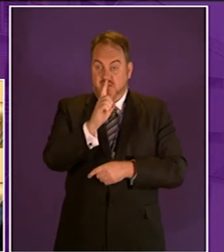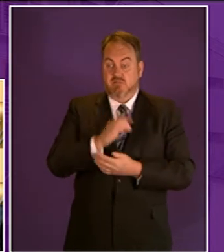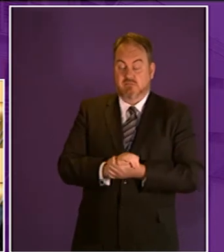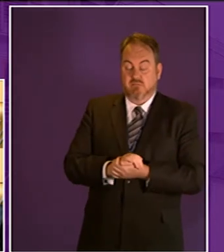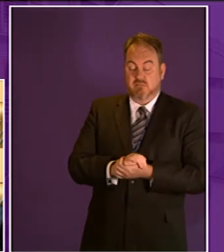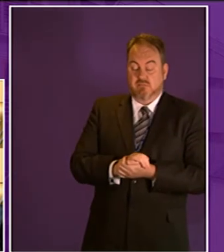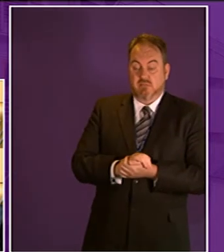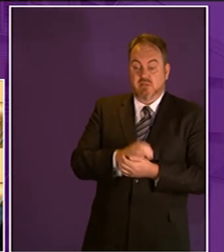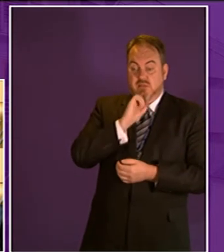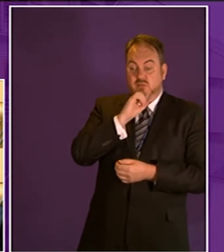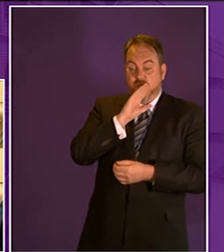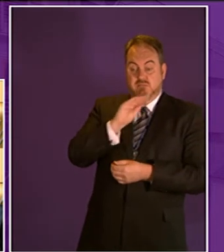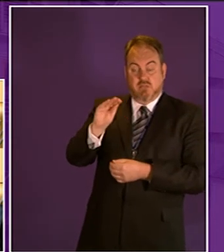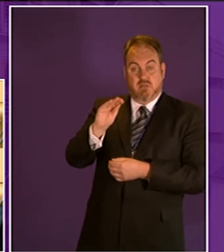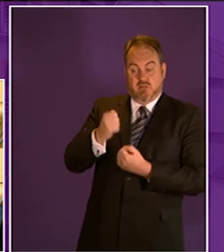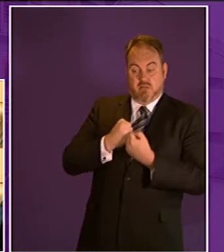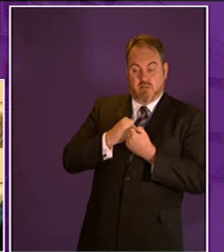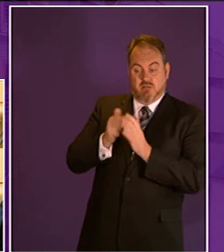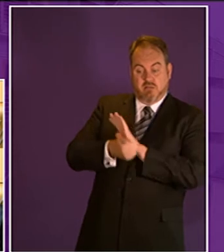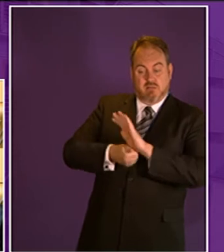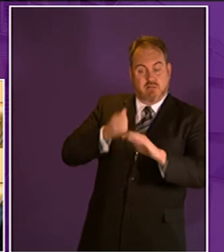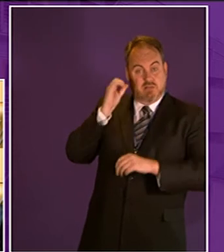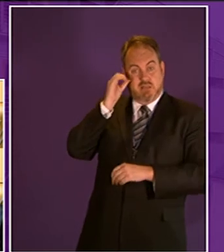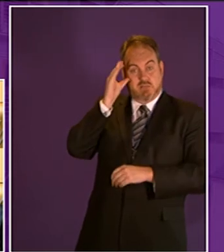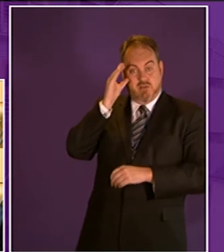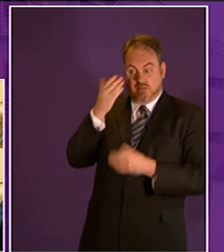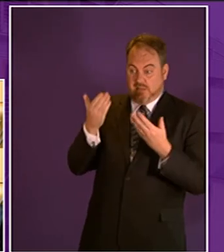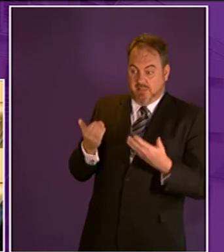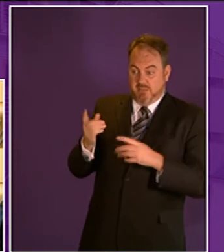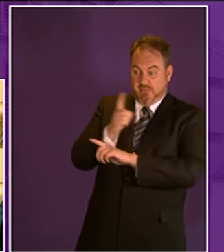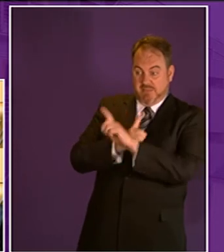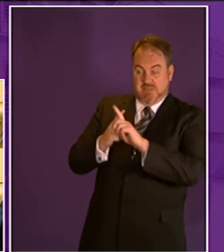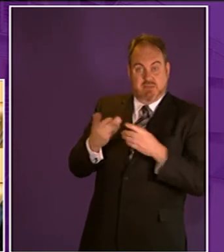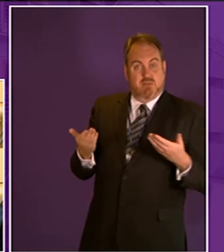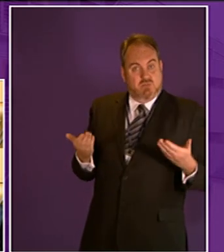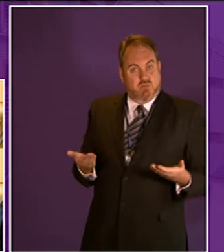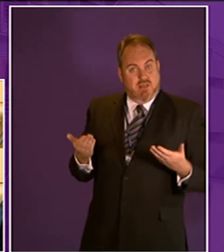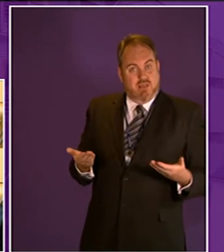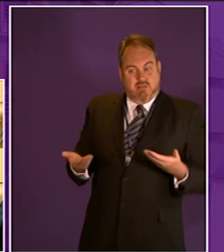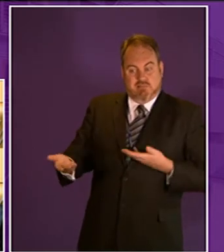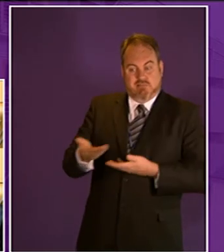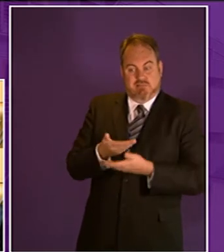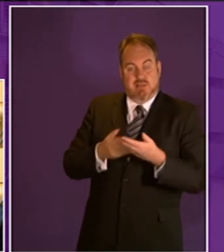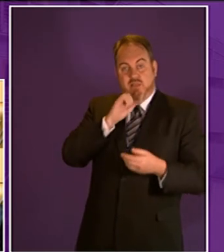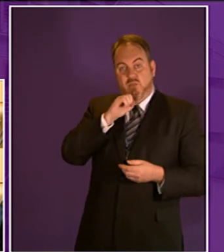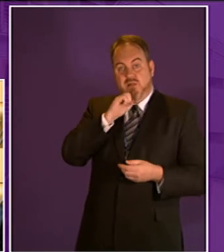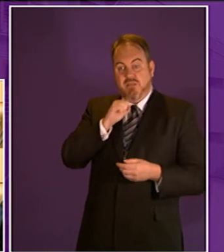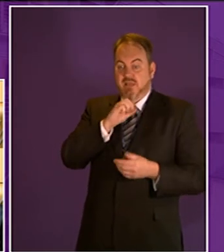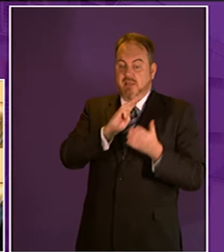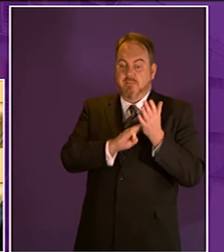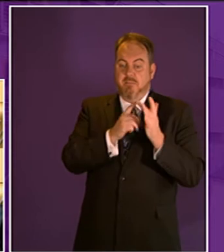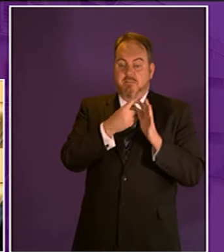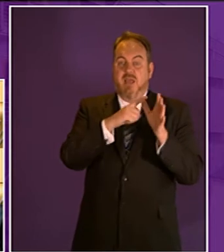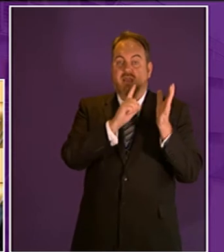Stevenson is that the experts that are meeting today in the Leaders Board, which has been chaired by my colleague Michael